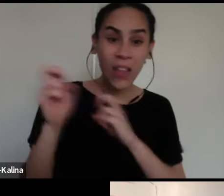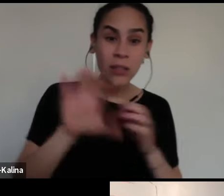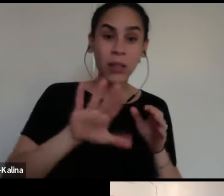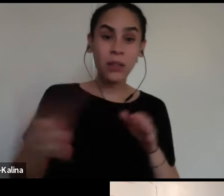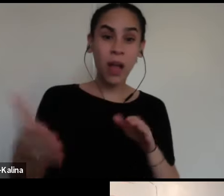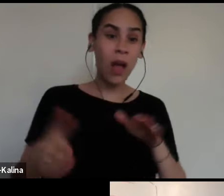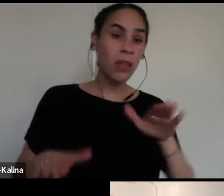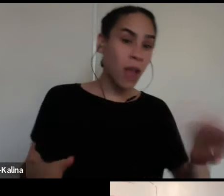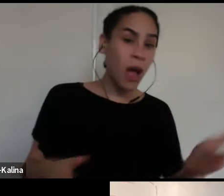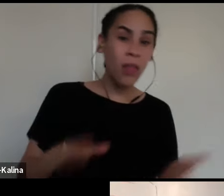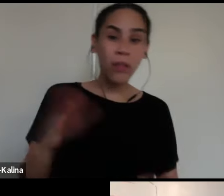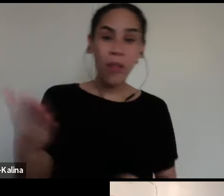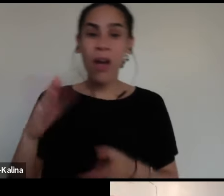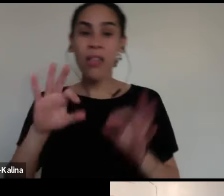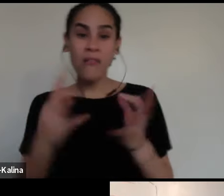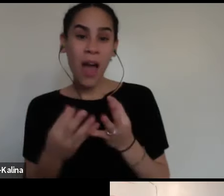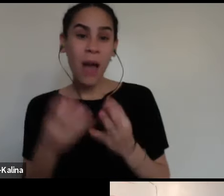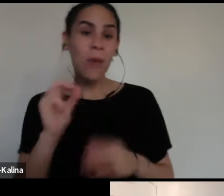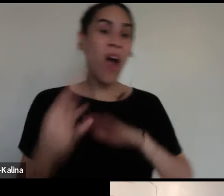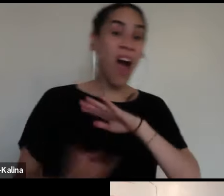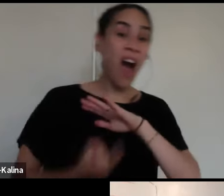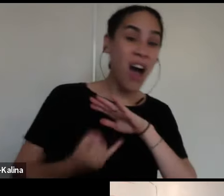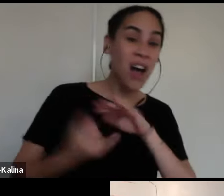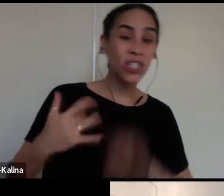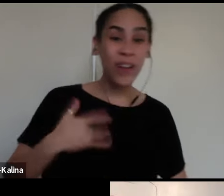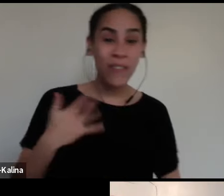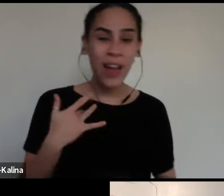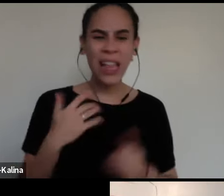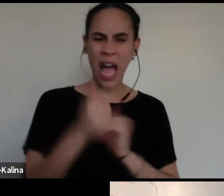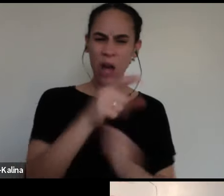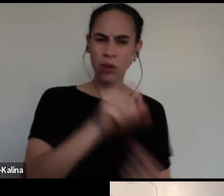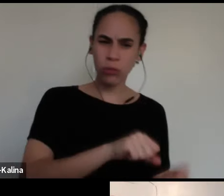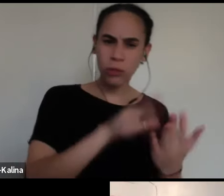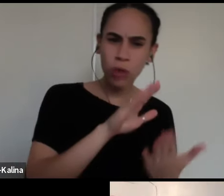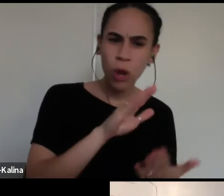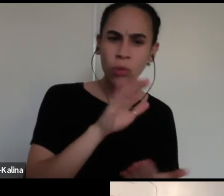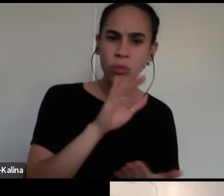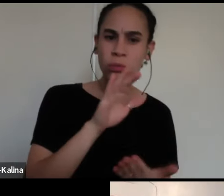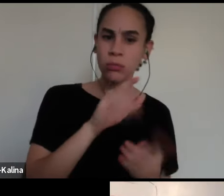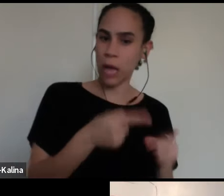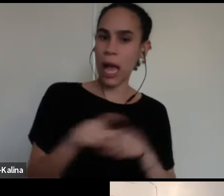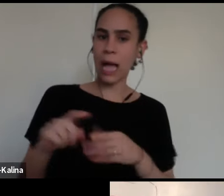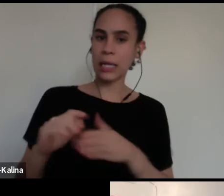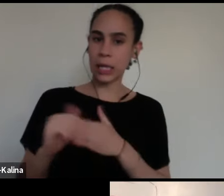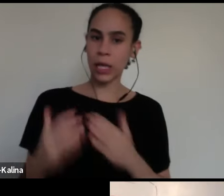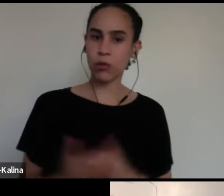or just isolation. How are you approaching that as a leader?